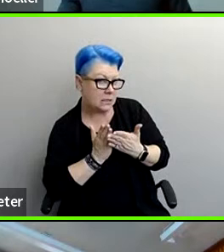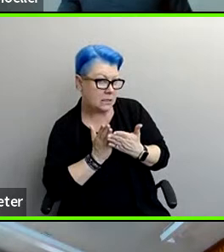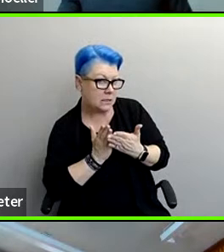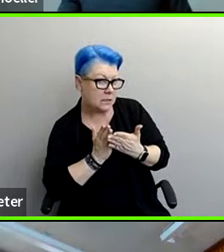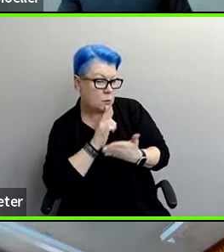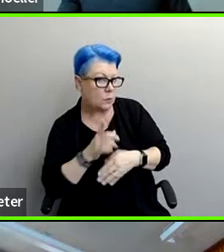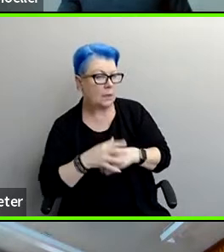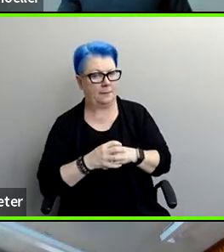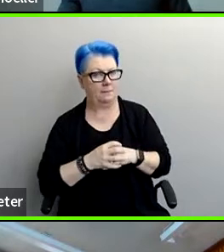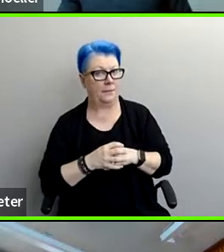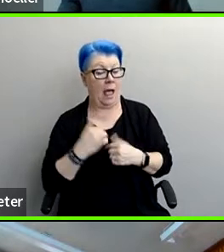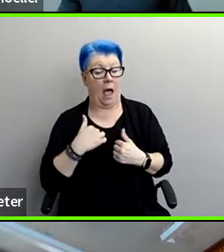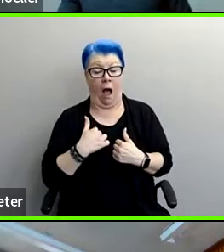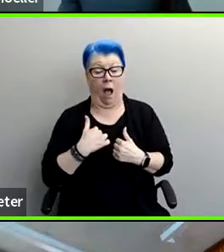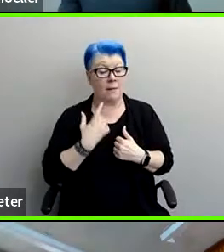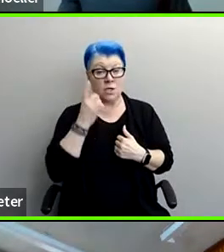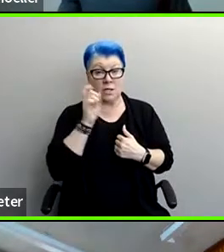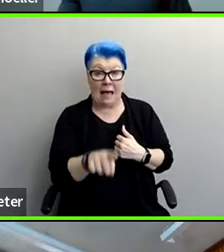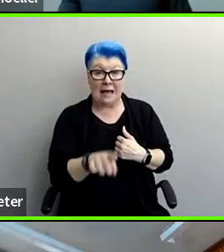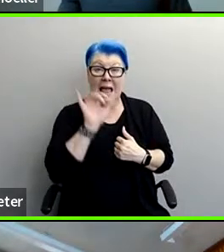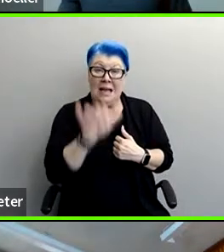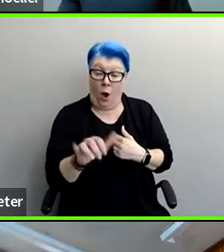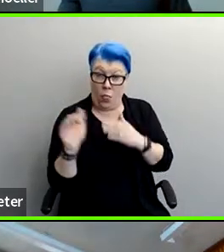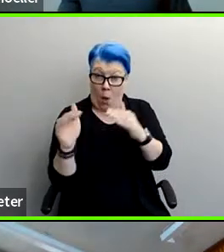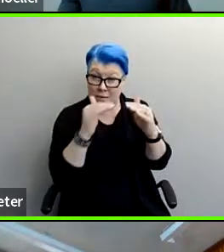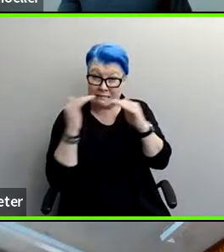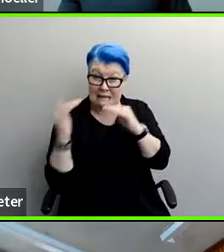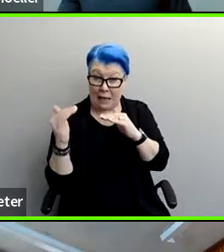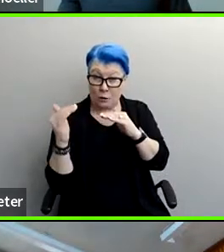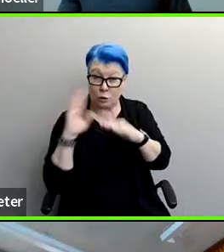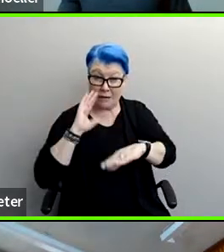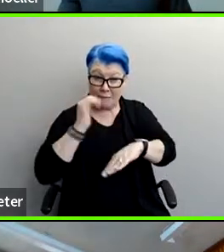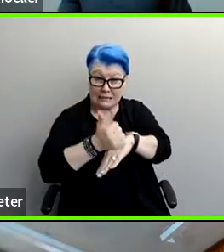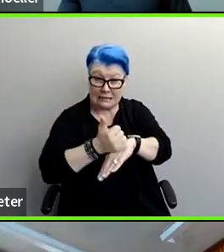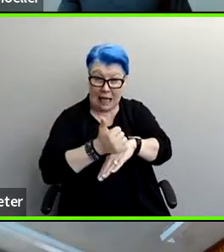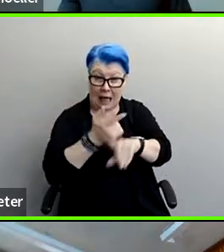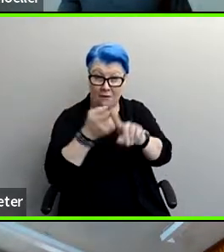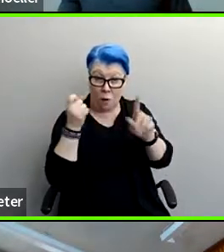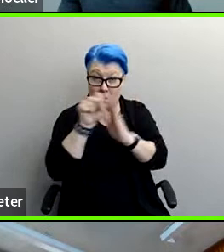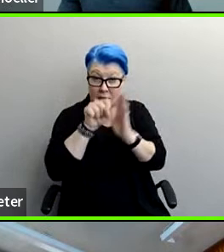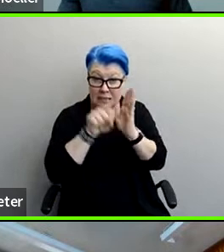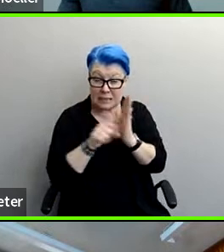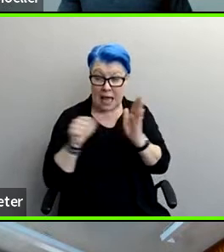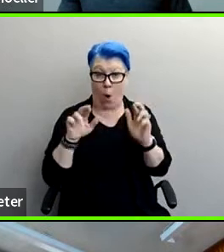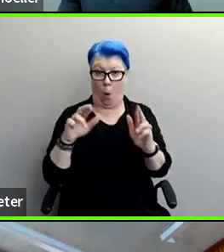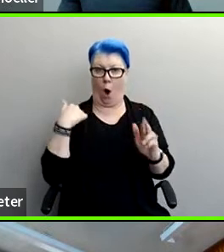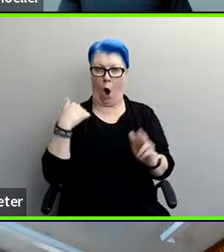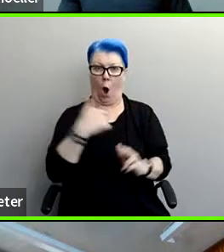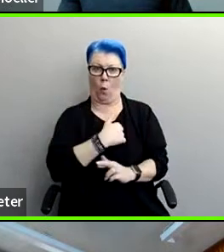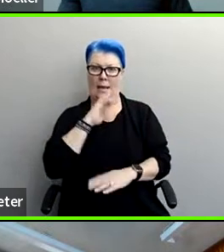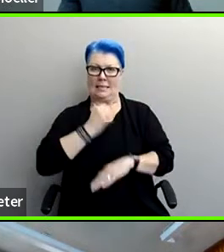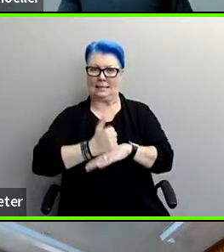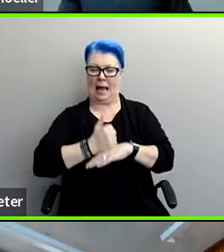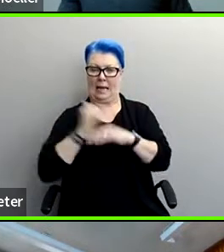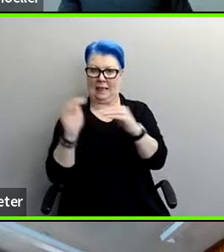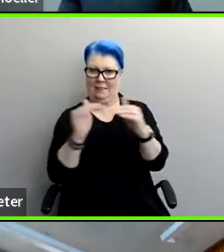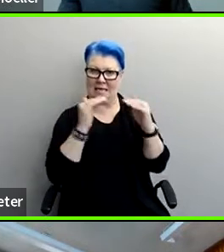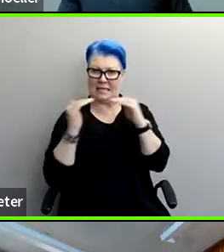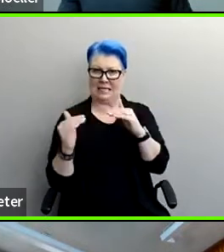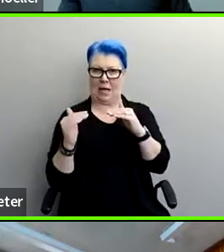And I'm just asking, is it the standards that the state has set, or is it standards that we're setting individually that